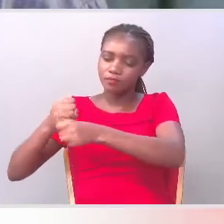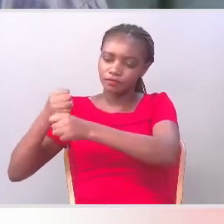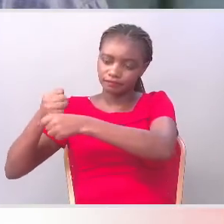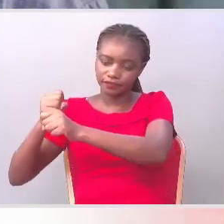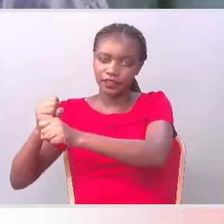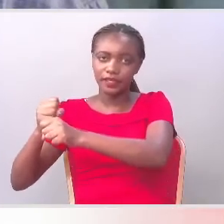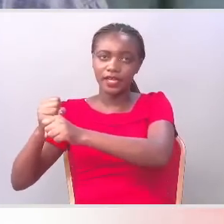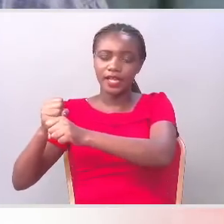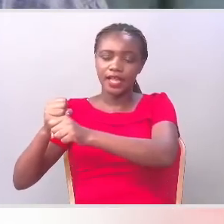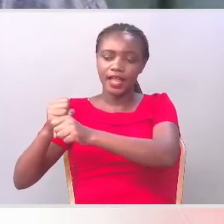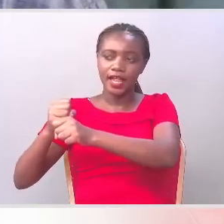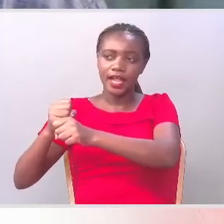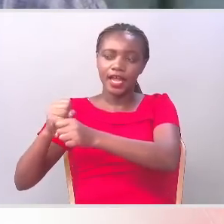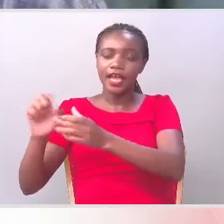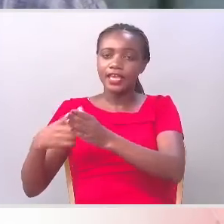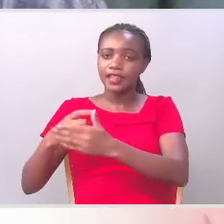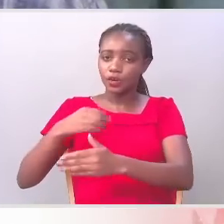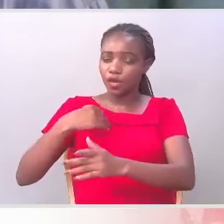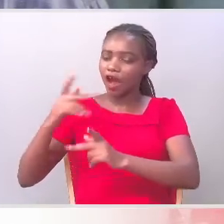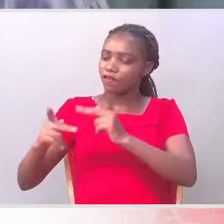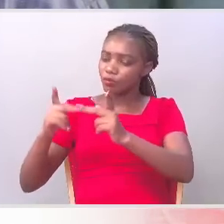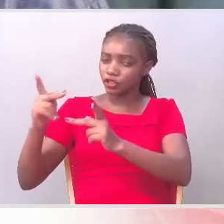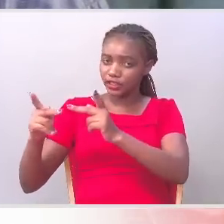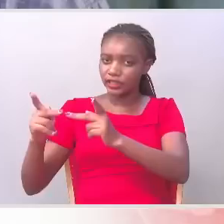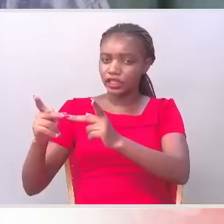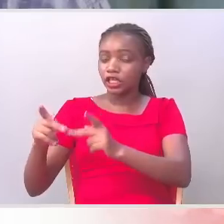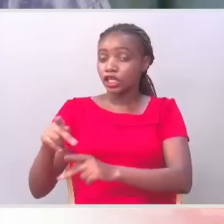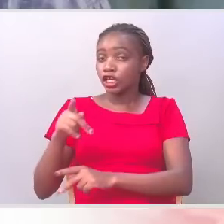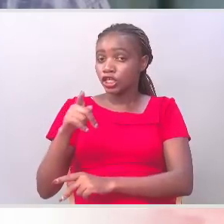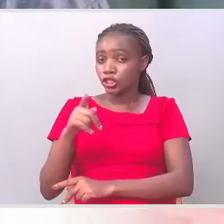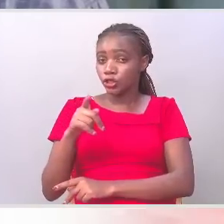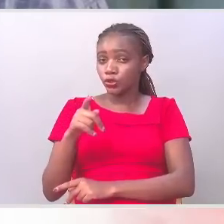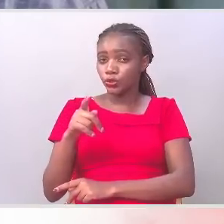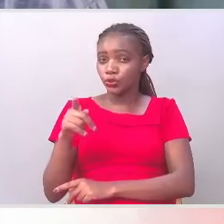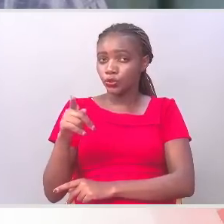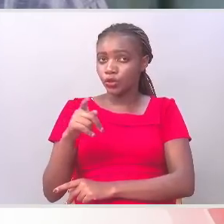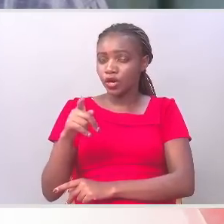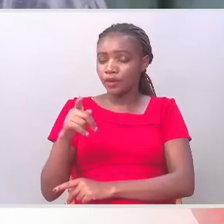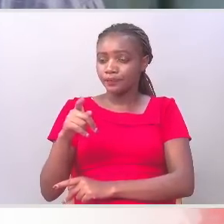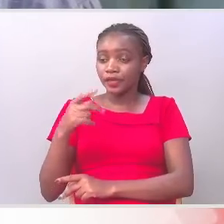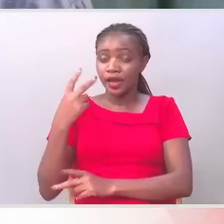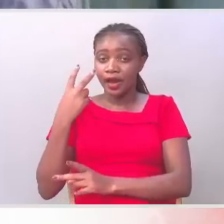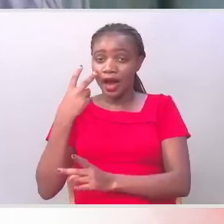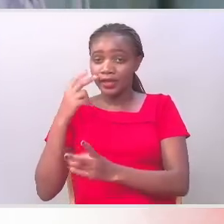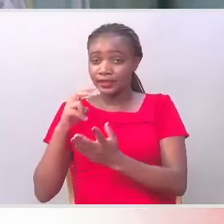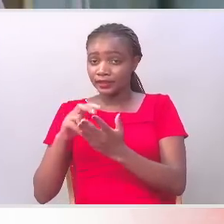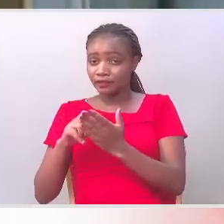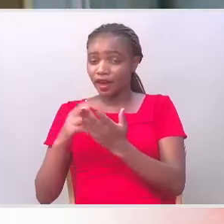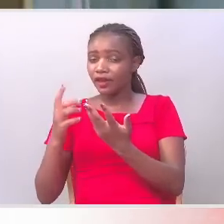digester, there is a process whereby you identify how